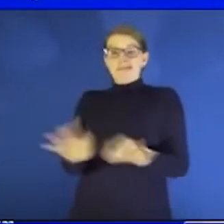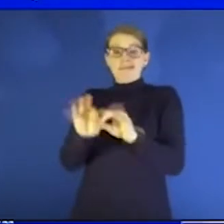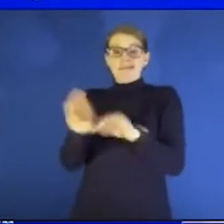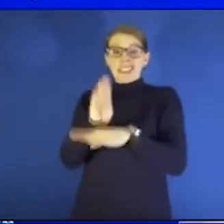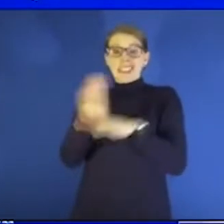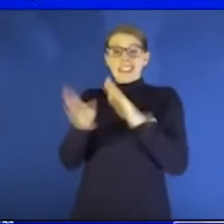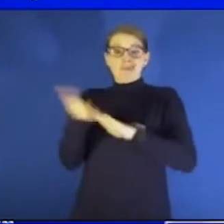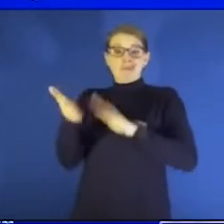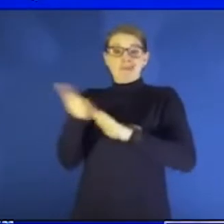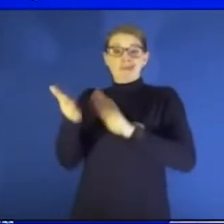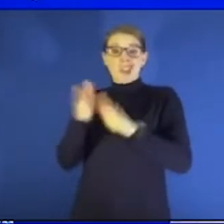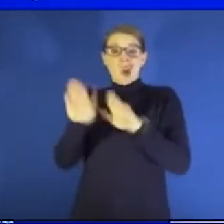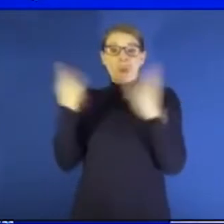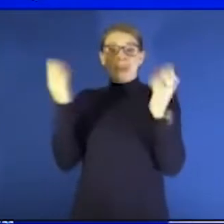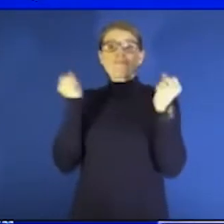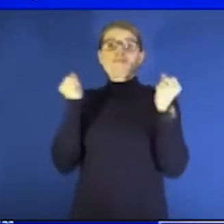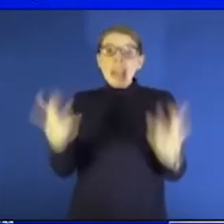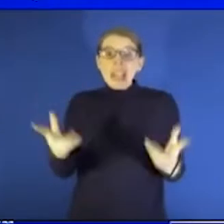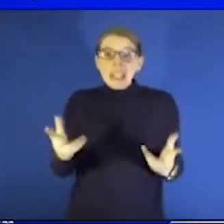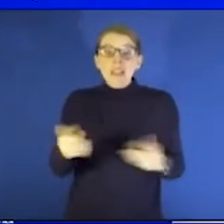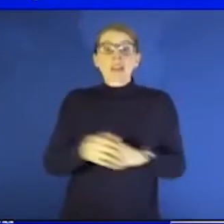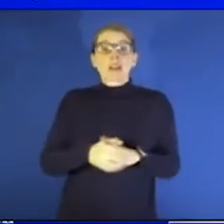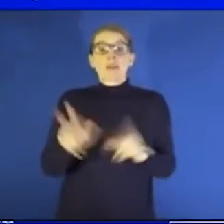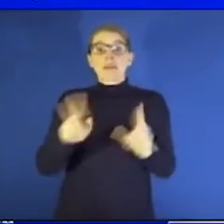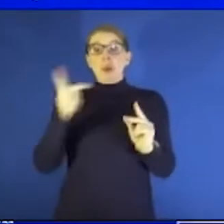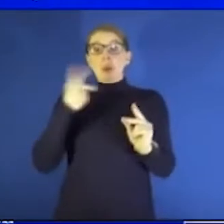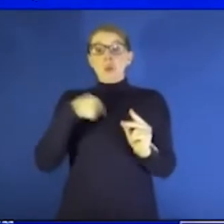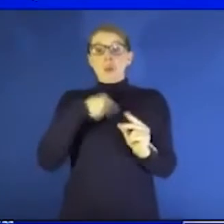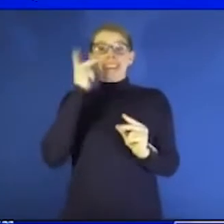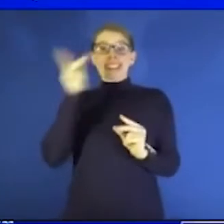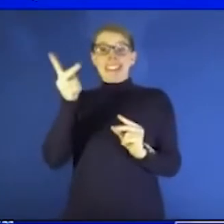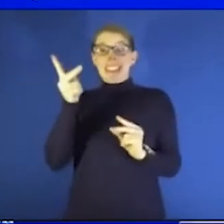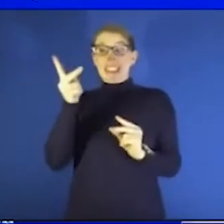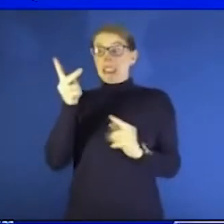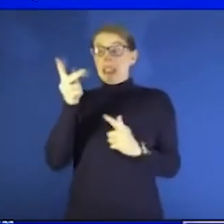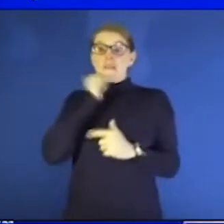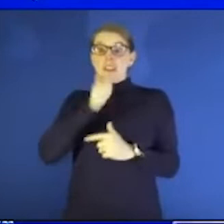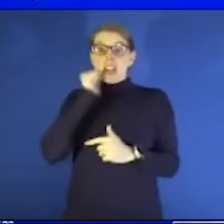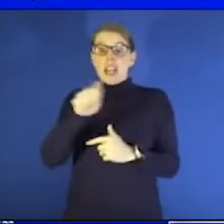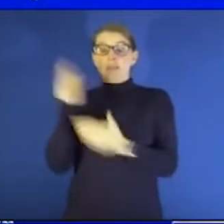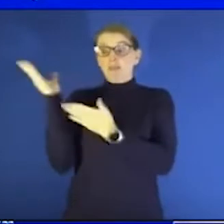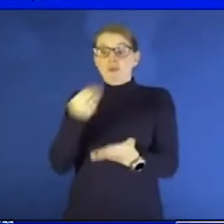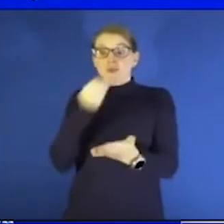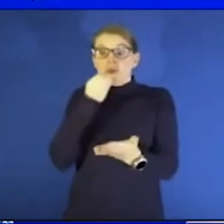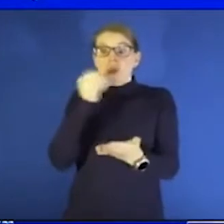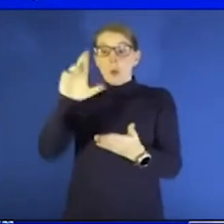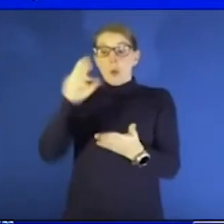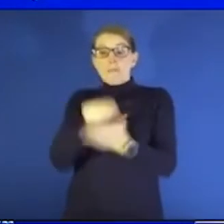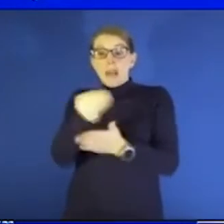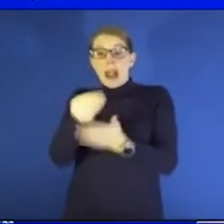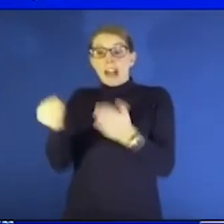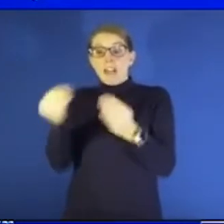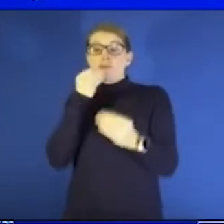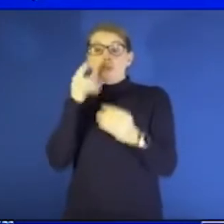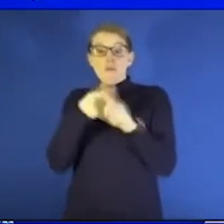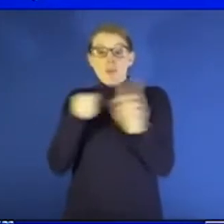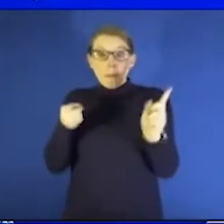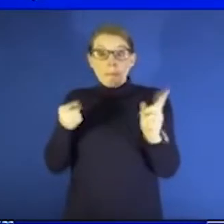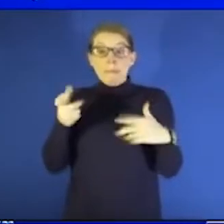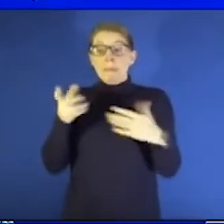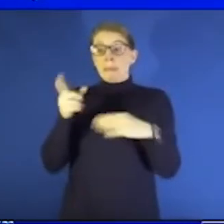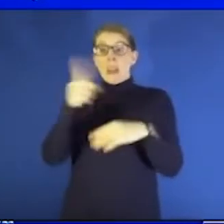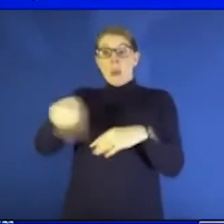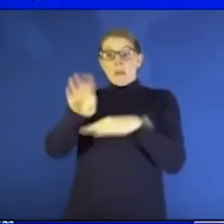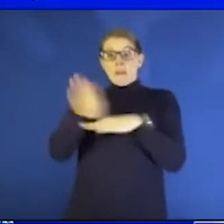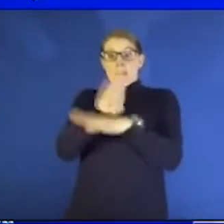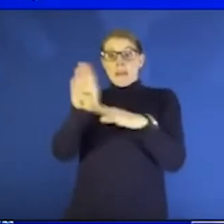many. The people that we see every day to buy our food from, to deliver our food, all of those types of businesses. If we can keep those people healthy, everybody